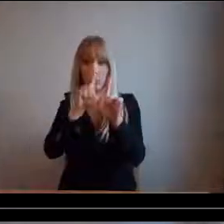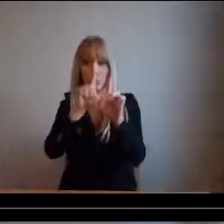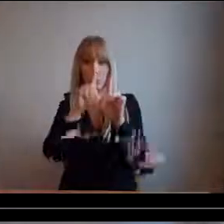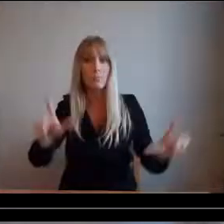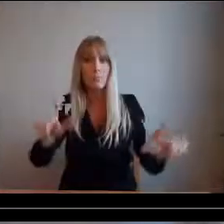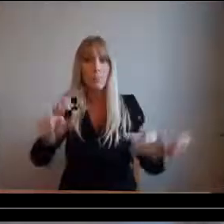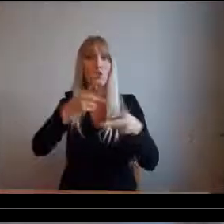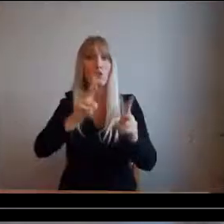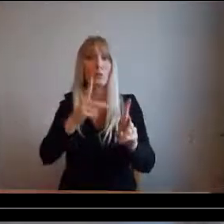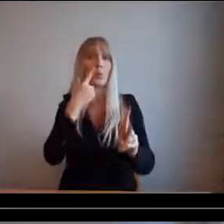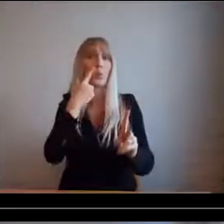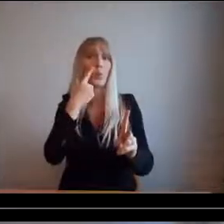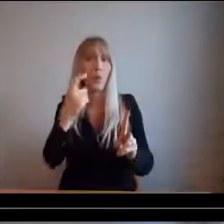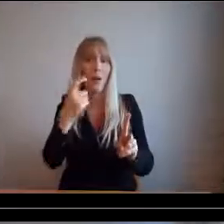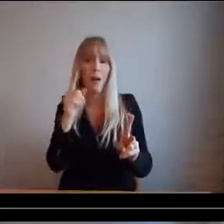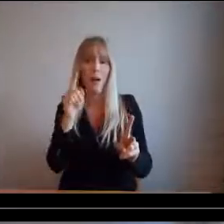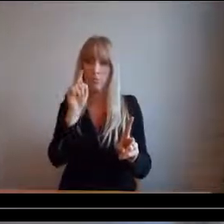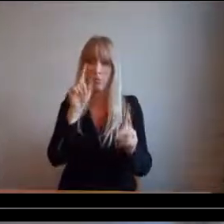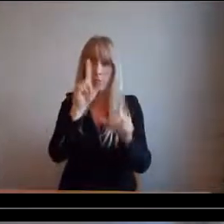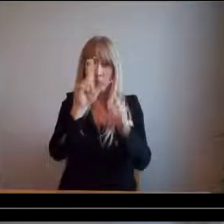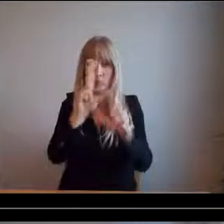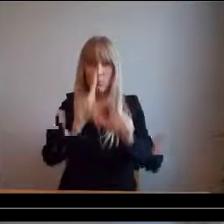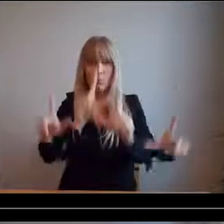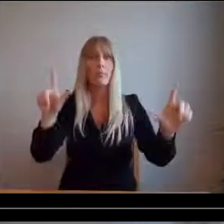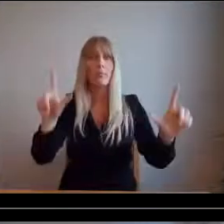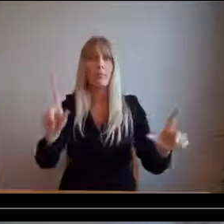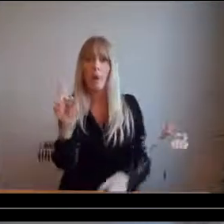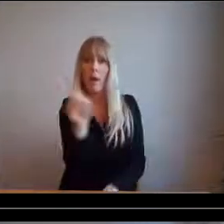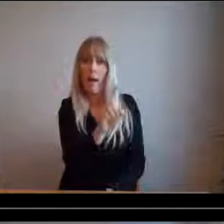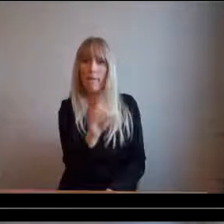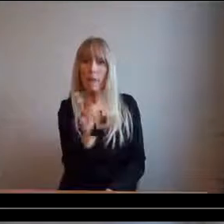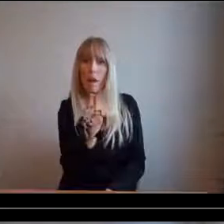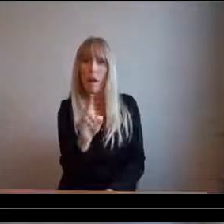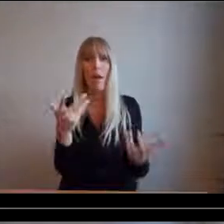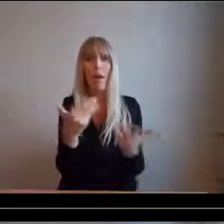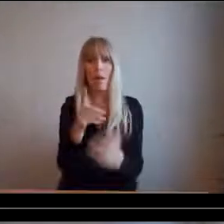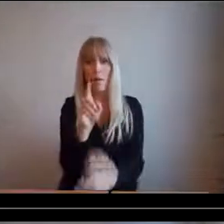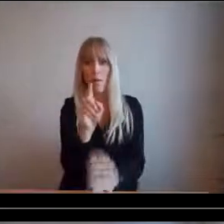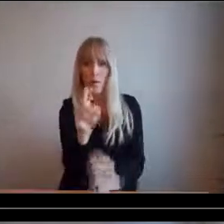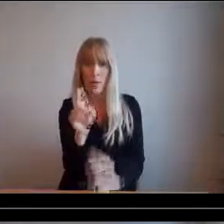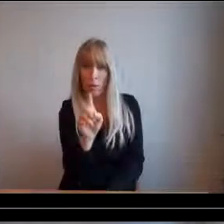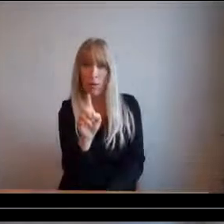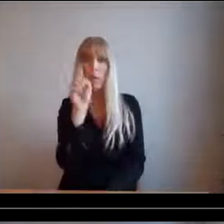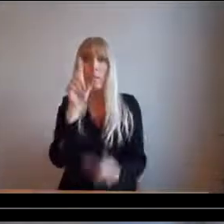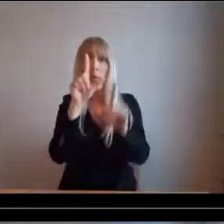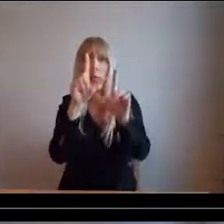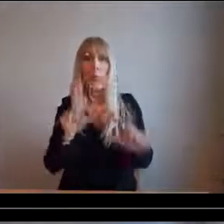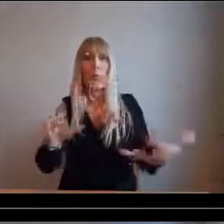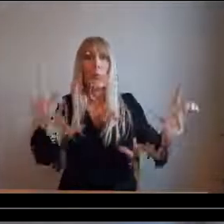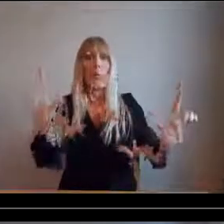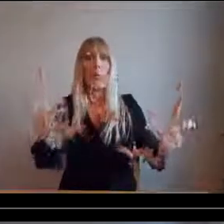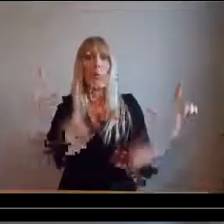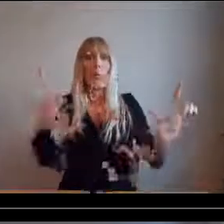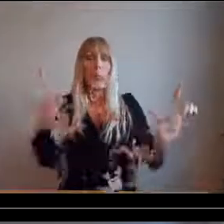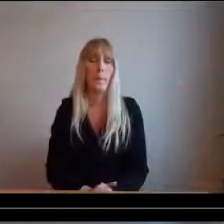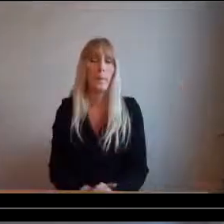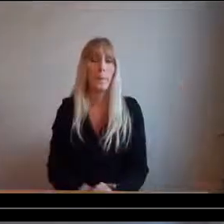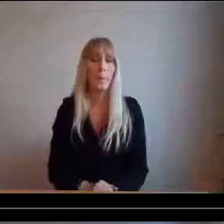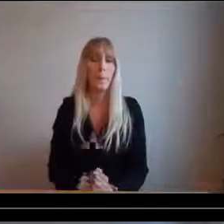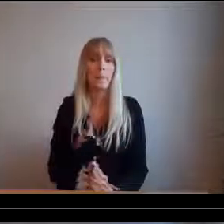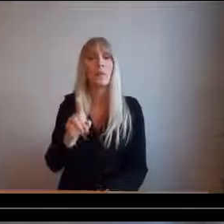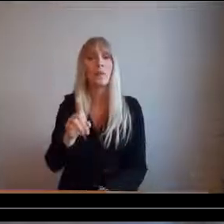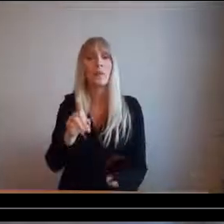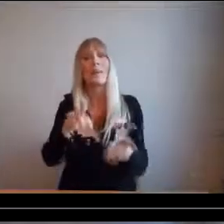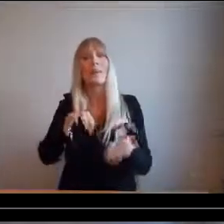of the BSL interpreters at any time, simply hover your mouse over their camera and click the button to expand.